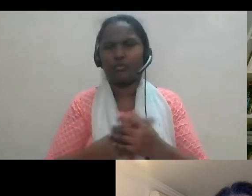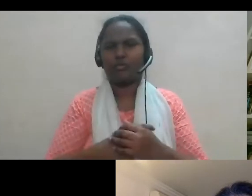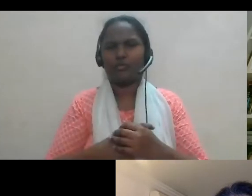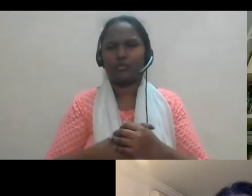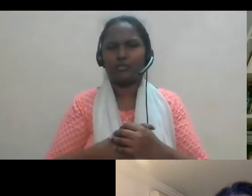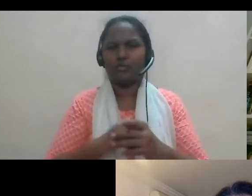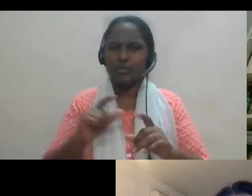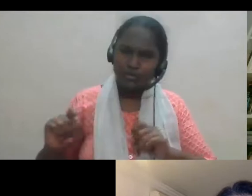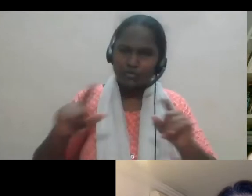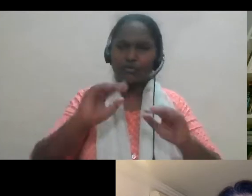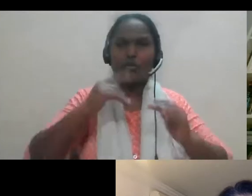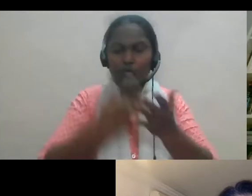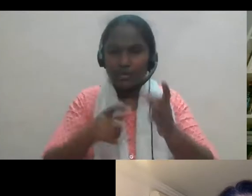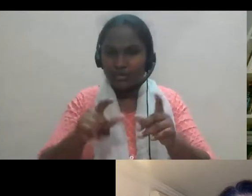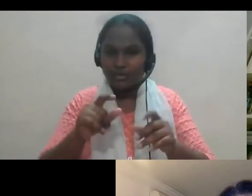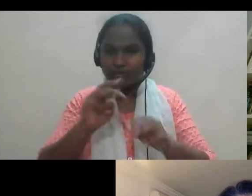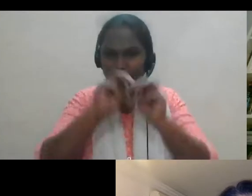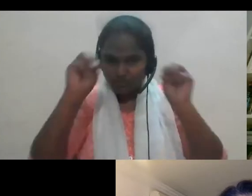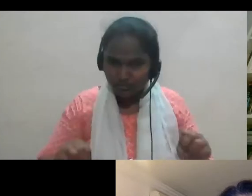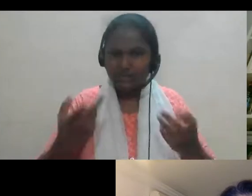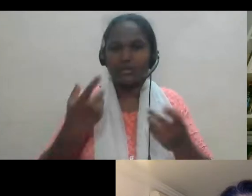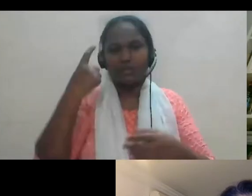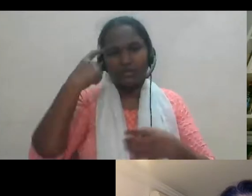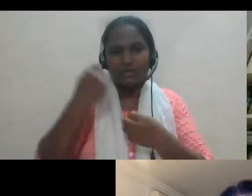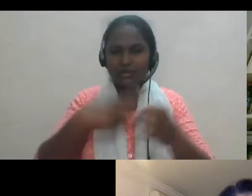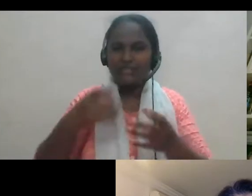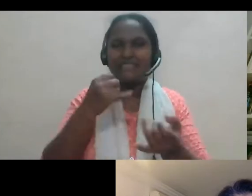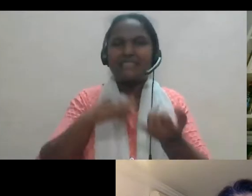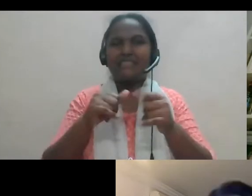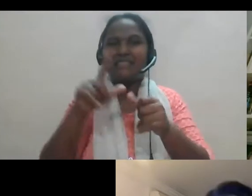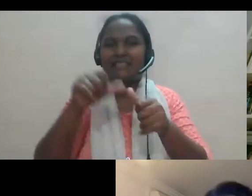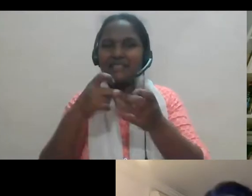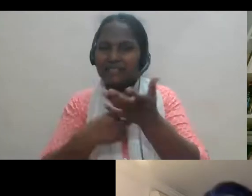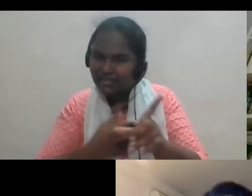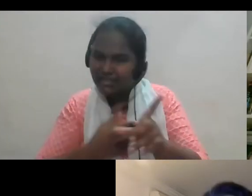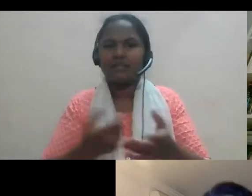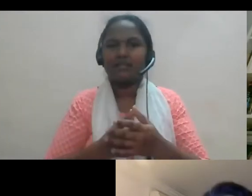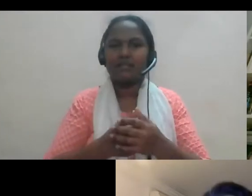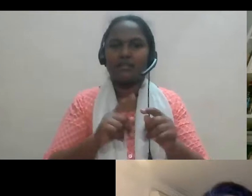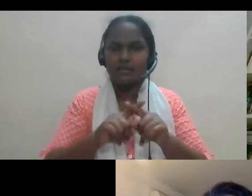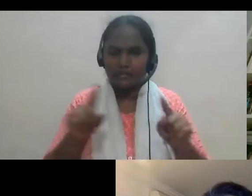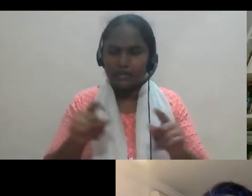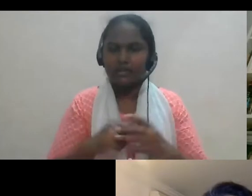to show what the museum has to offer as a service. But